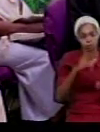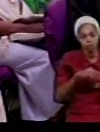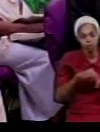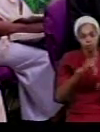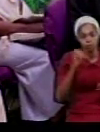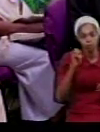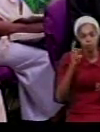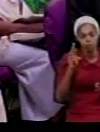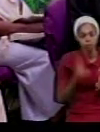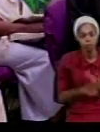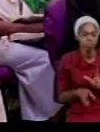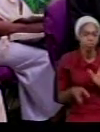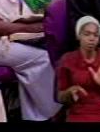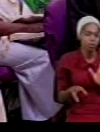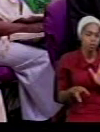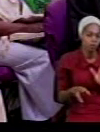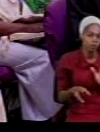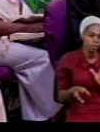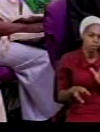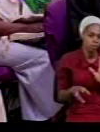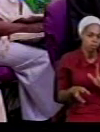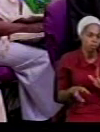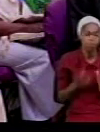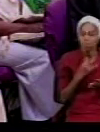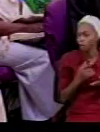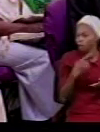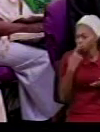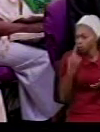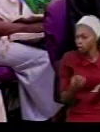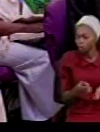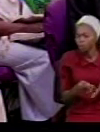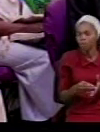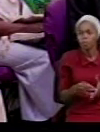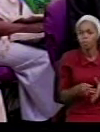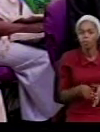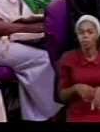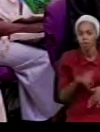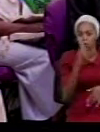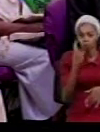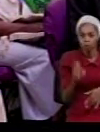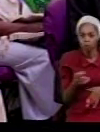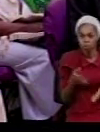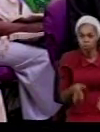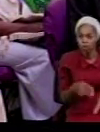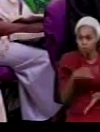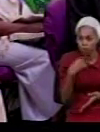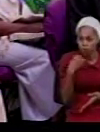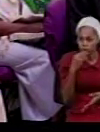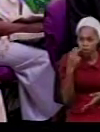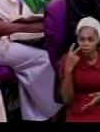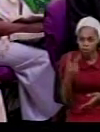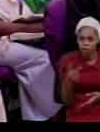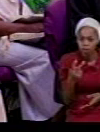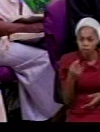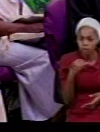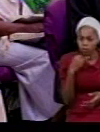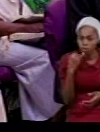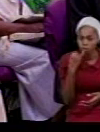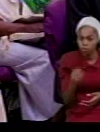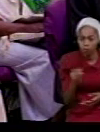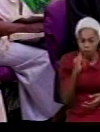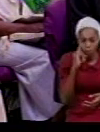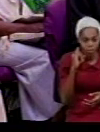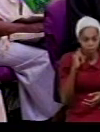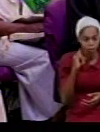verse 5. Just ask your question. Okay. My question is, why does the God send people like this to